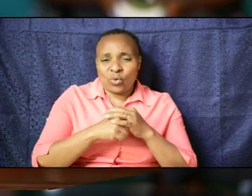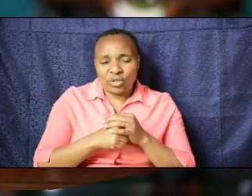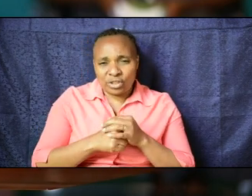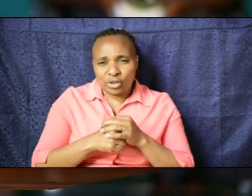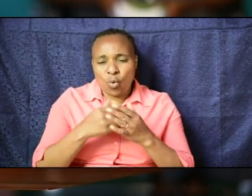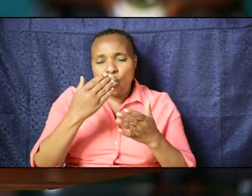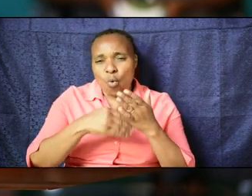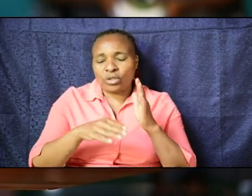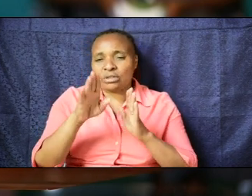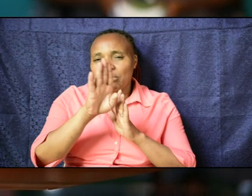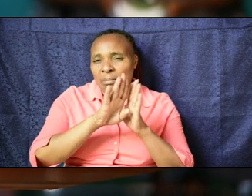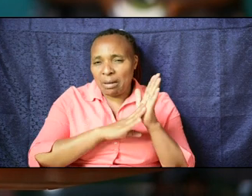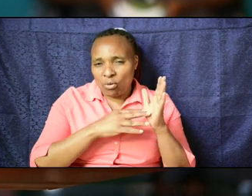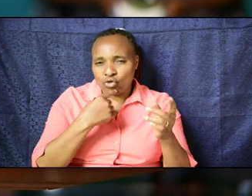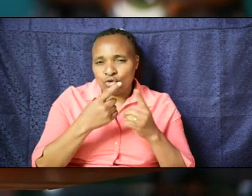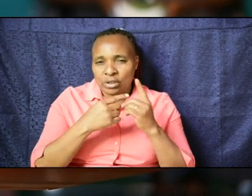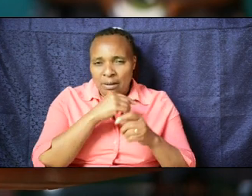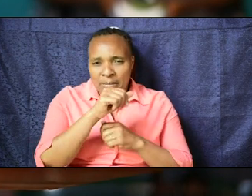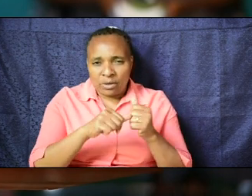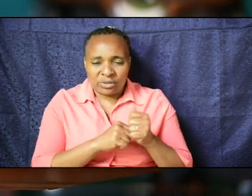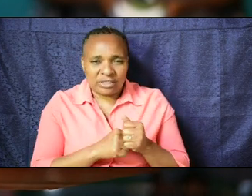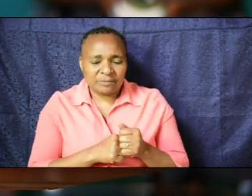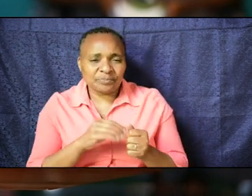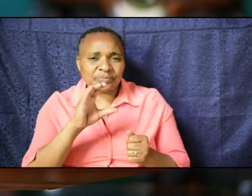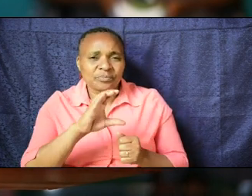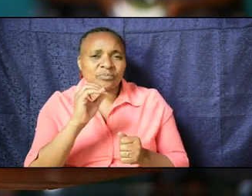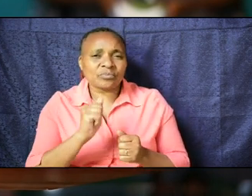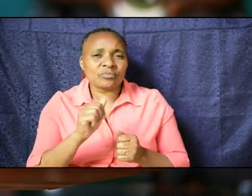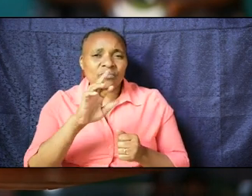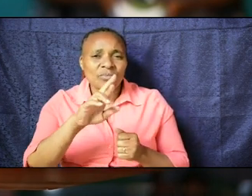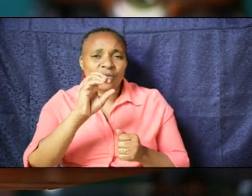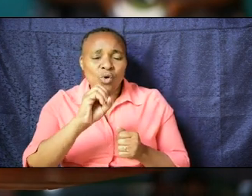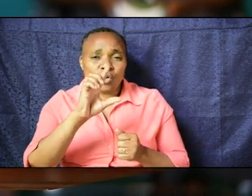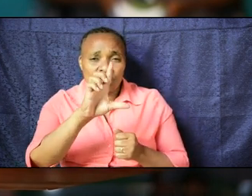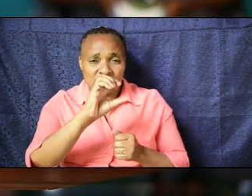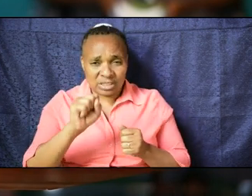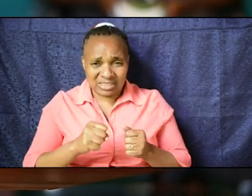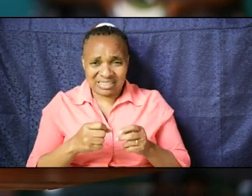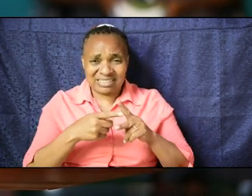the scripture. Carlos began to realize that